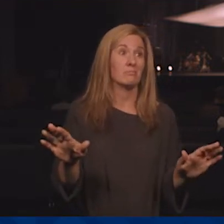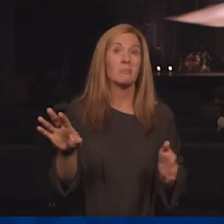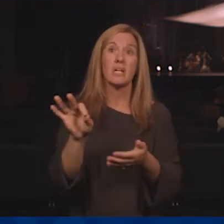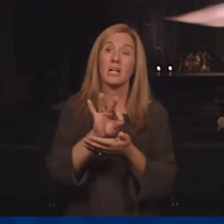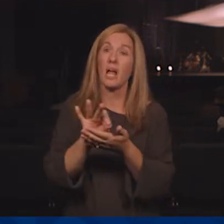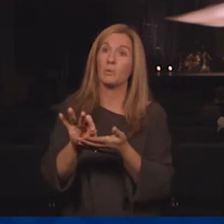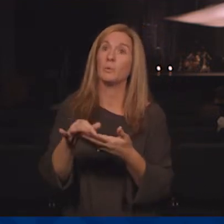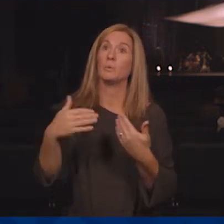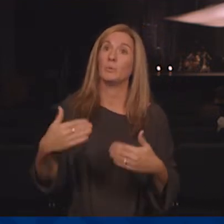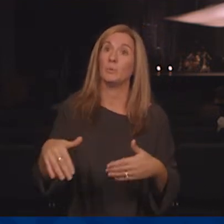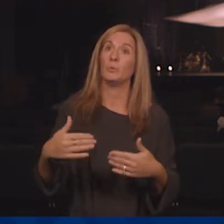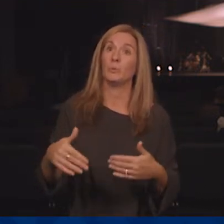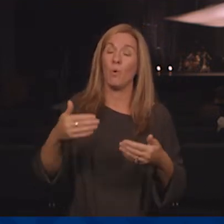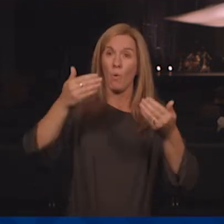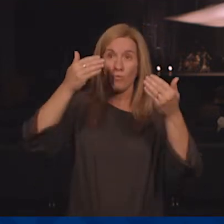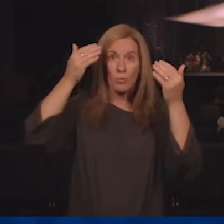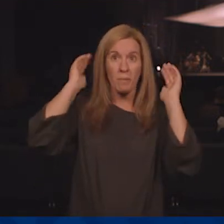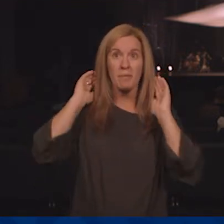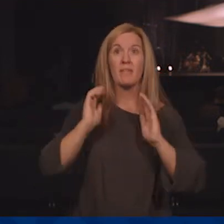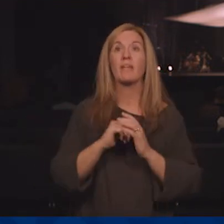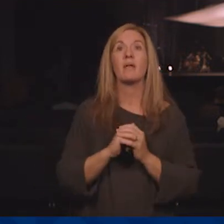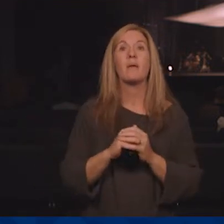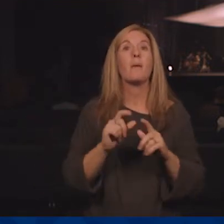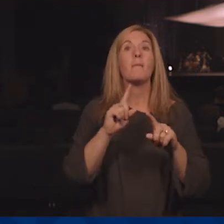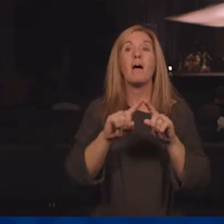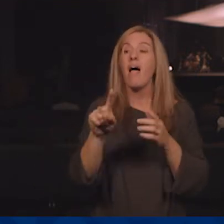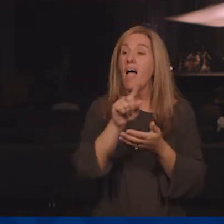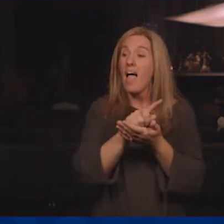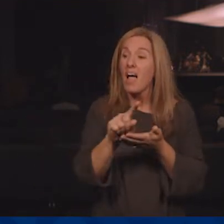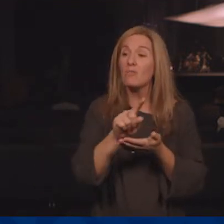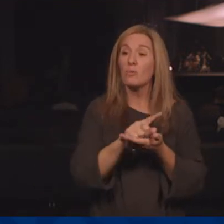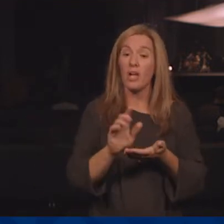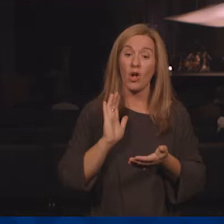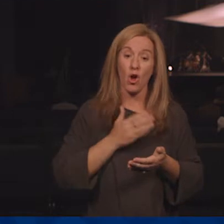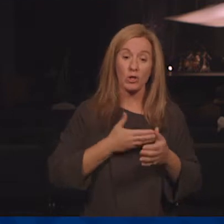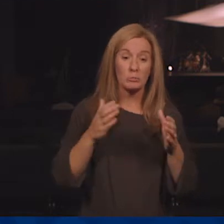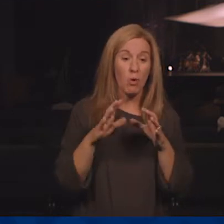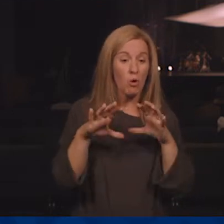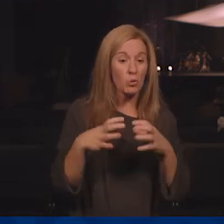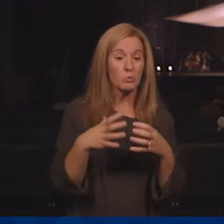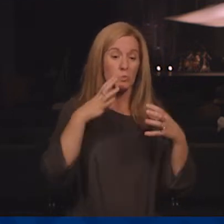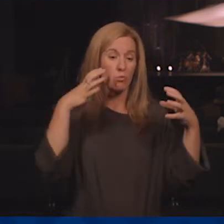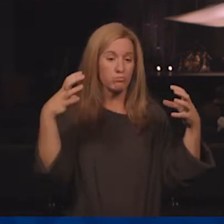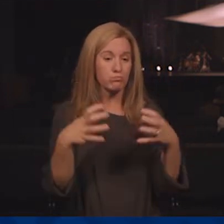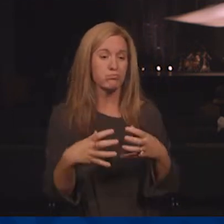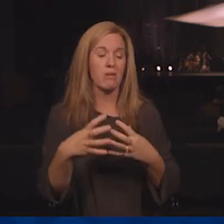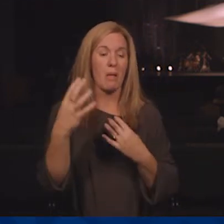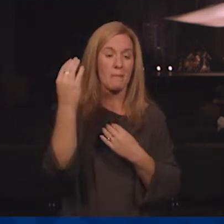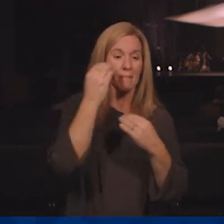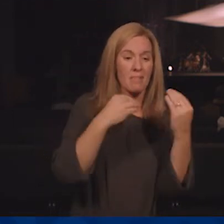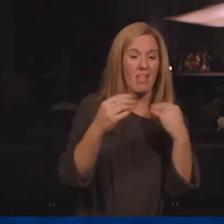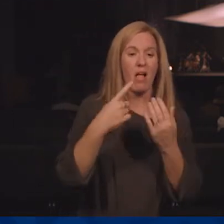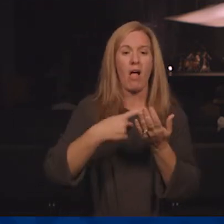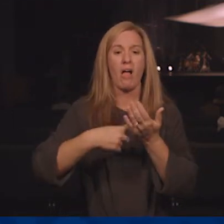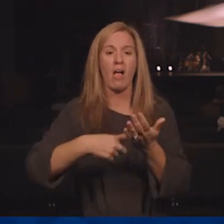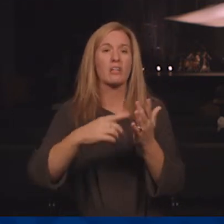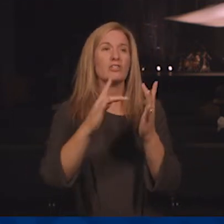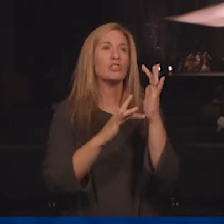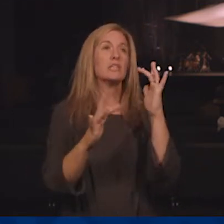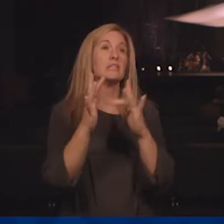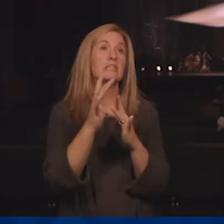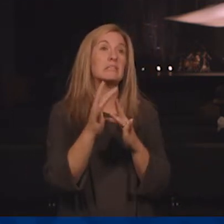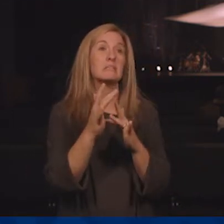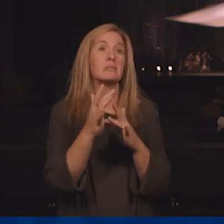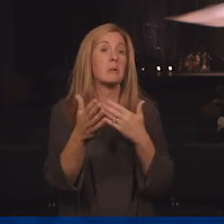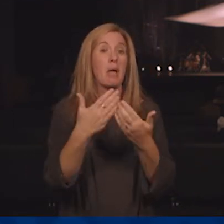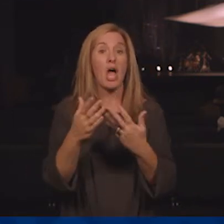very overwhelming. We're going to do it every week in our small groups for 9 weeks. Gather around a meal. Have a conversation about Jesus with people who may